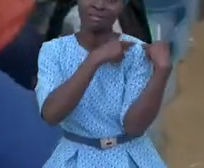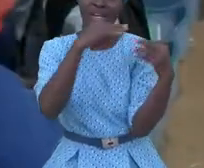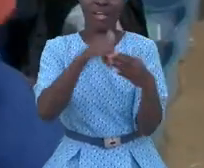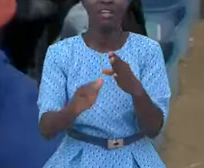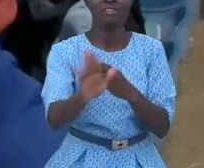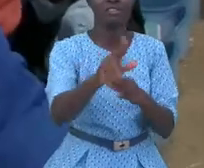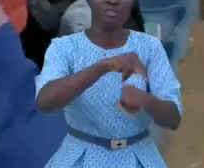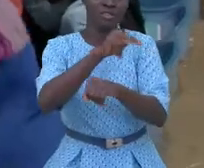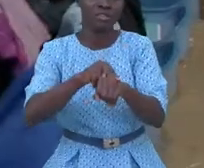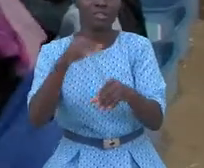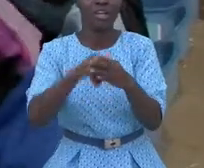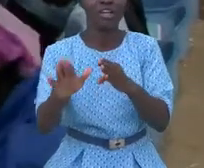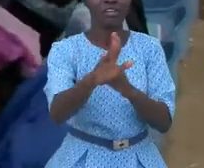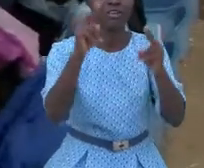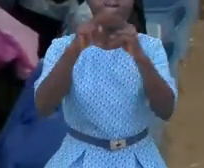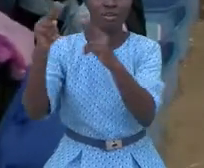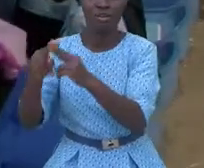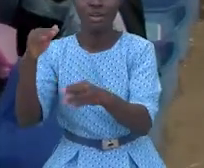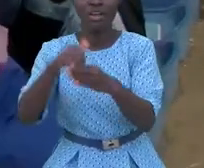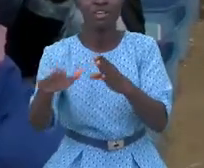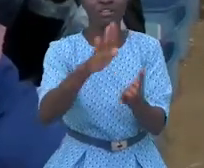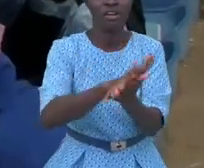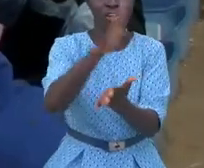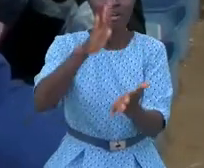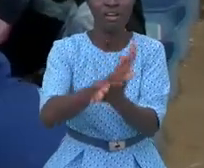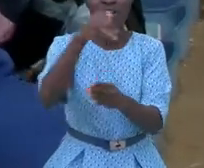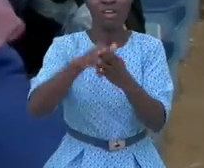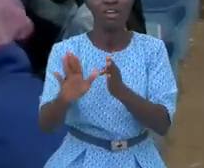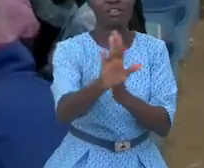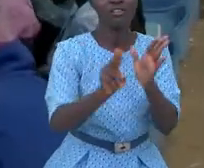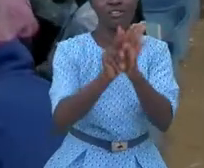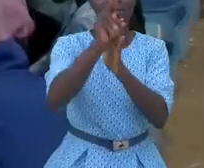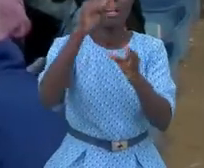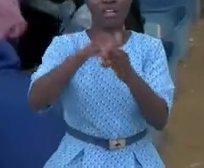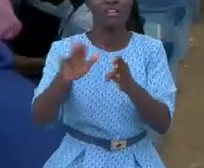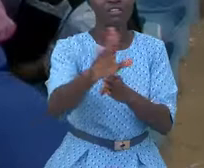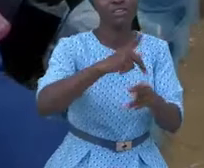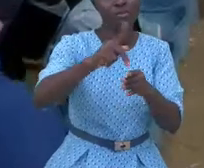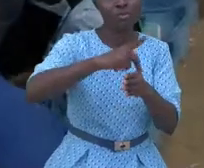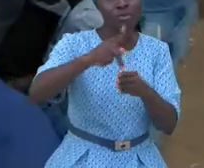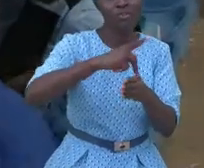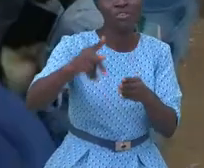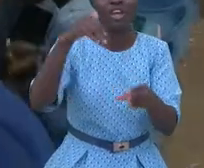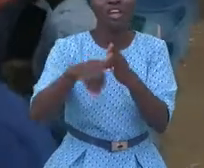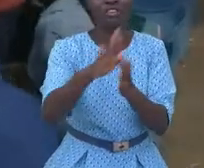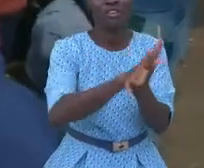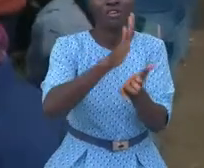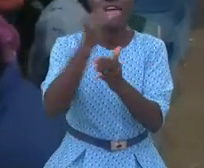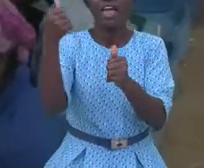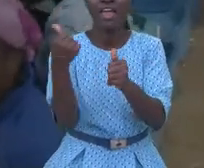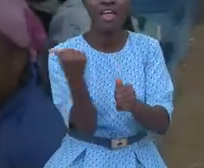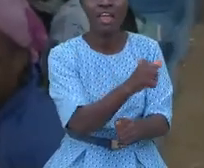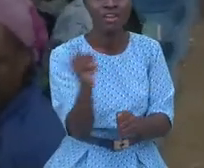community, in your college, in your university, in your profession, in your school. Anywhere,